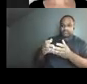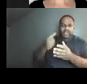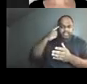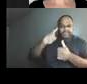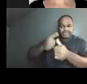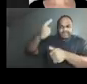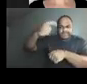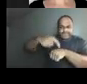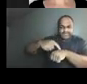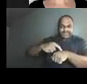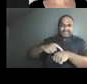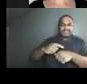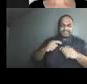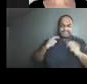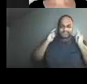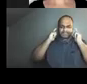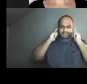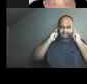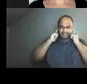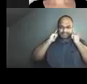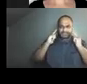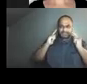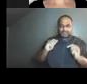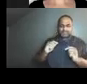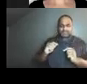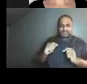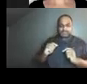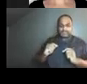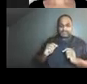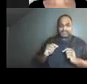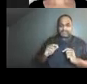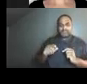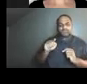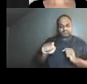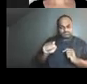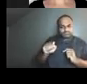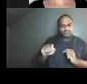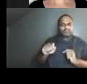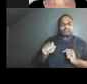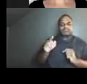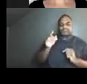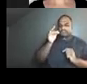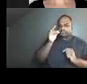maybe I'm wrong. So there was a very interesting